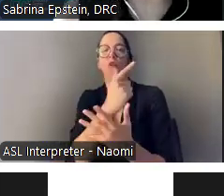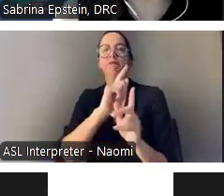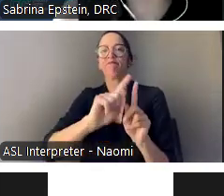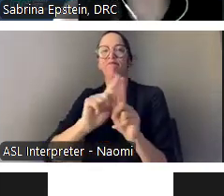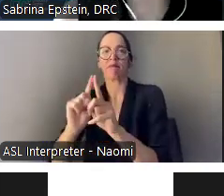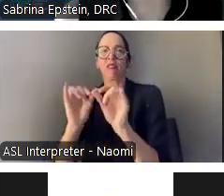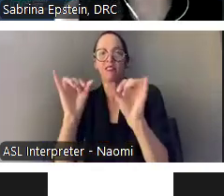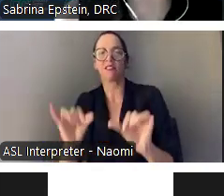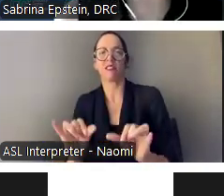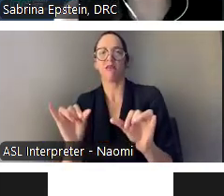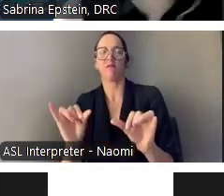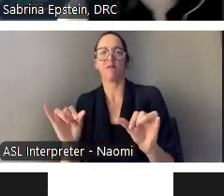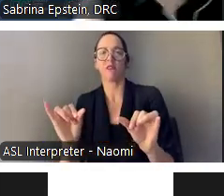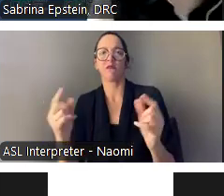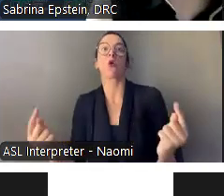anything to add.